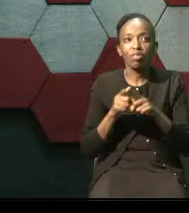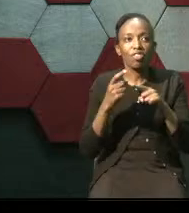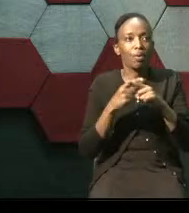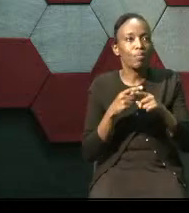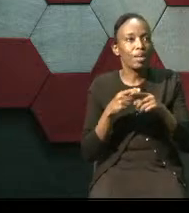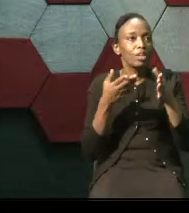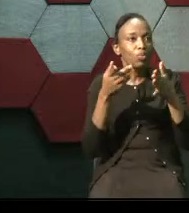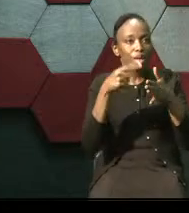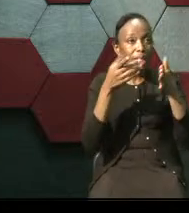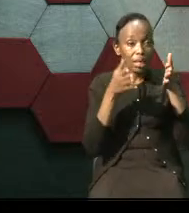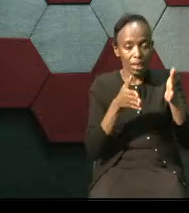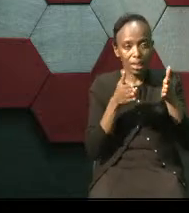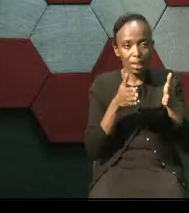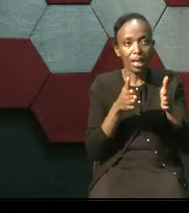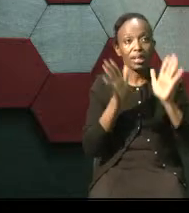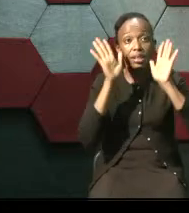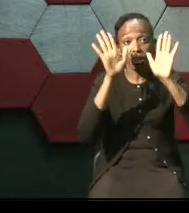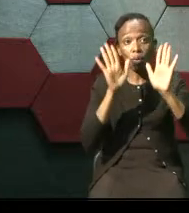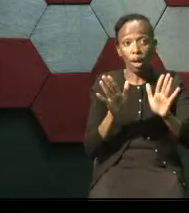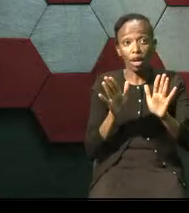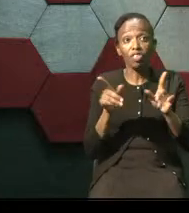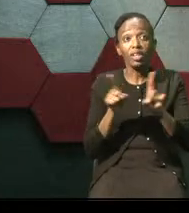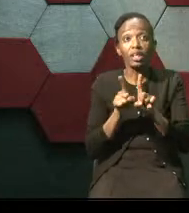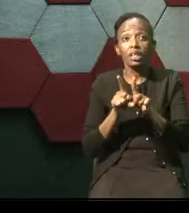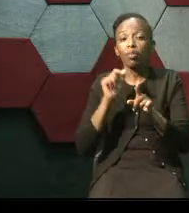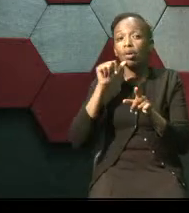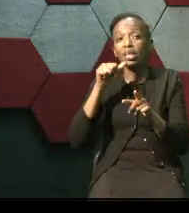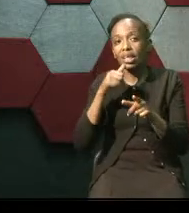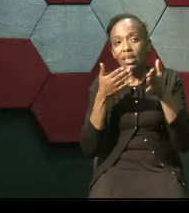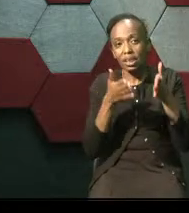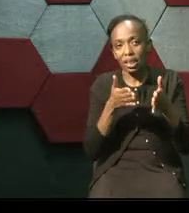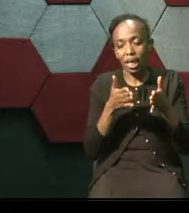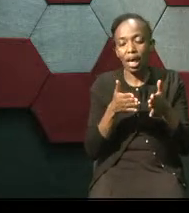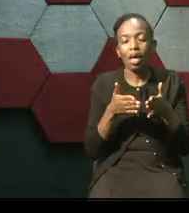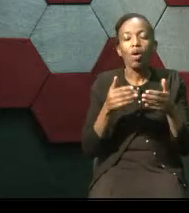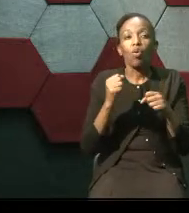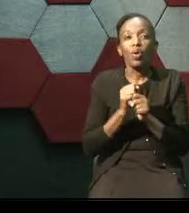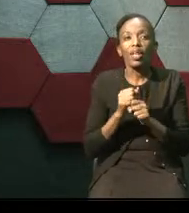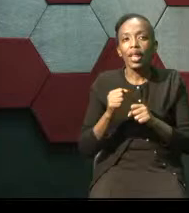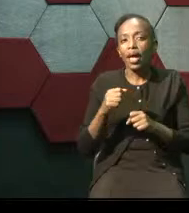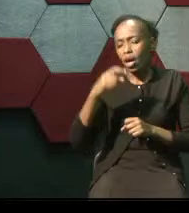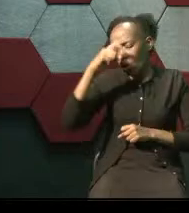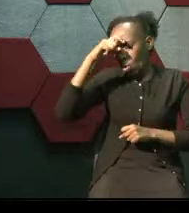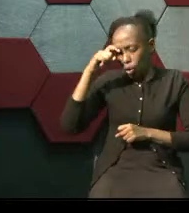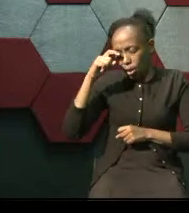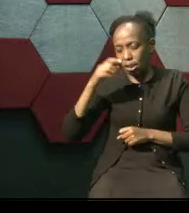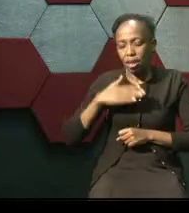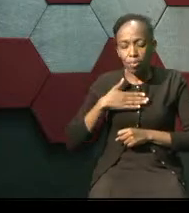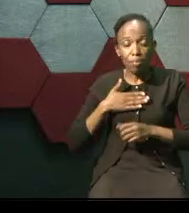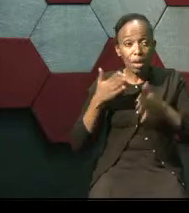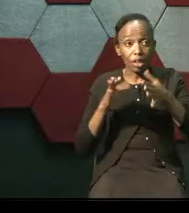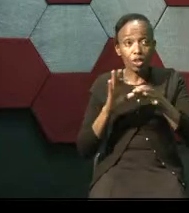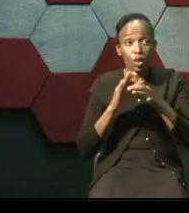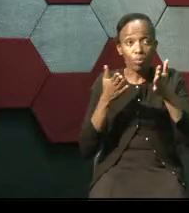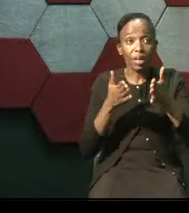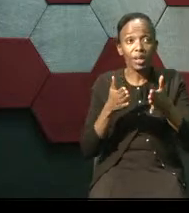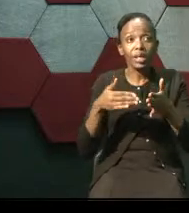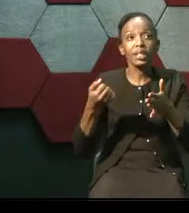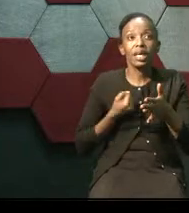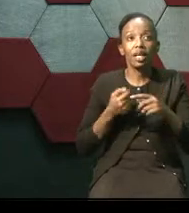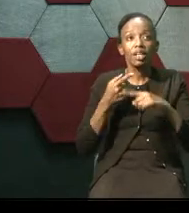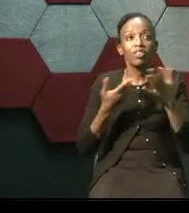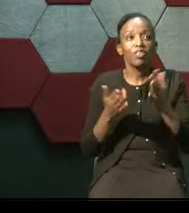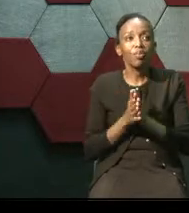studio. We're actually here and it is wonderful and nice to be here despite the hot weather. I'm currently joined by these lovely ladies